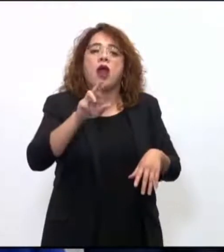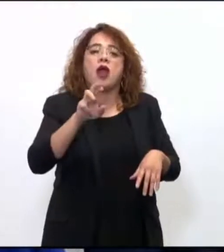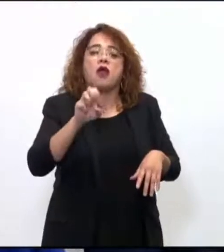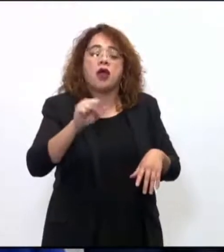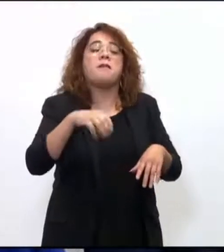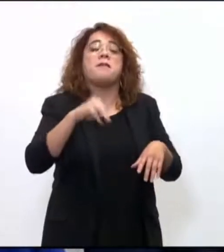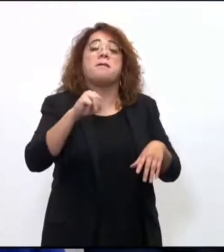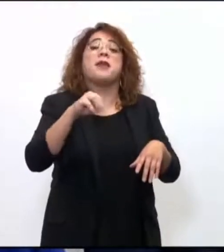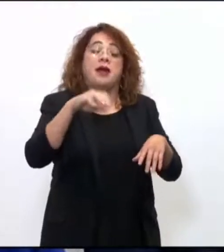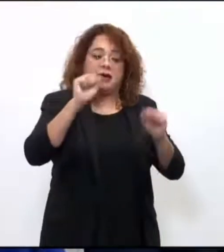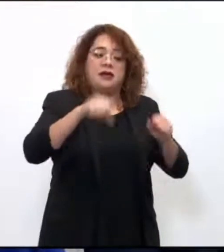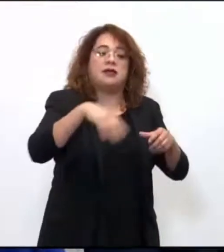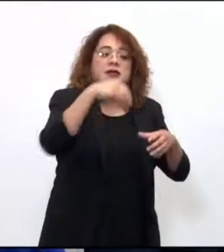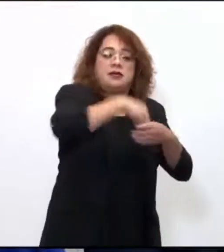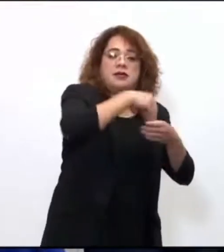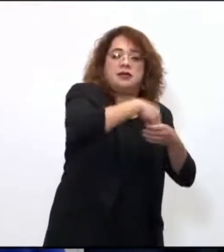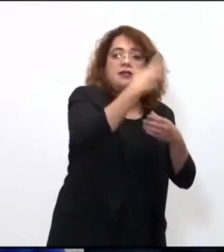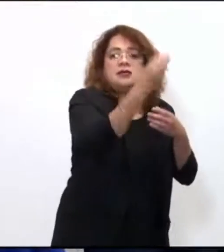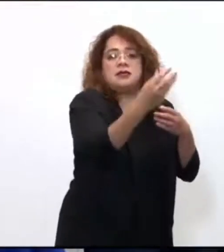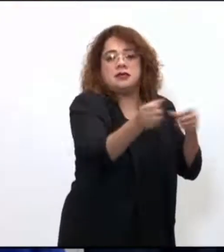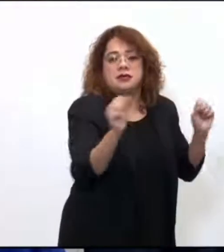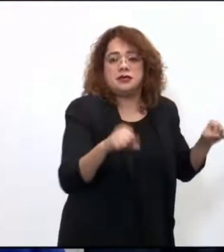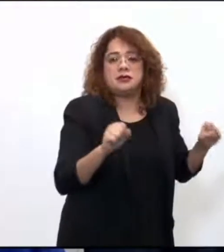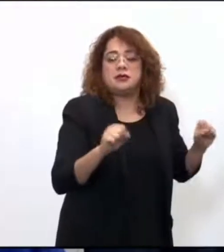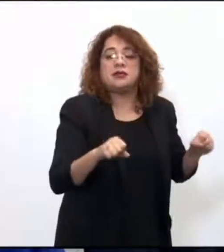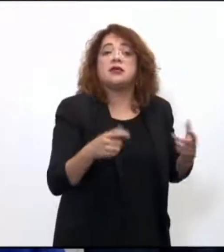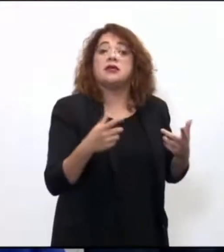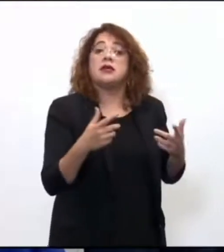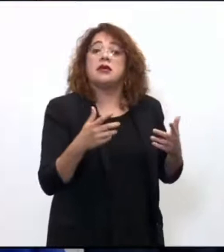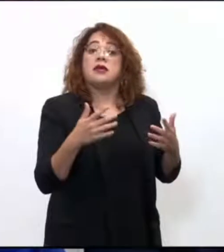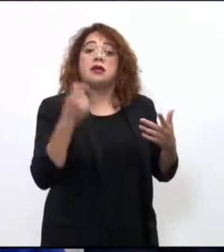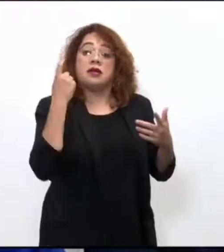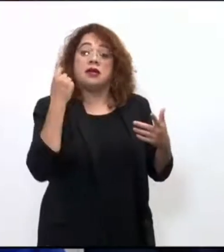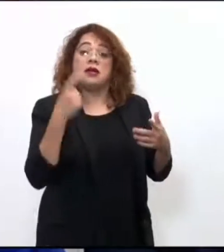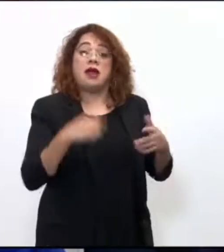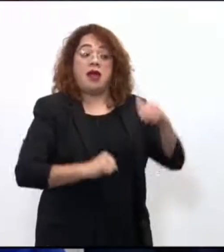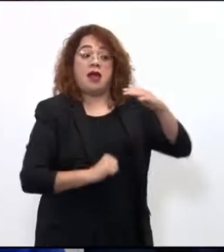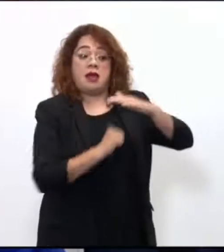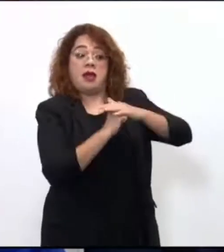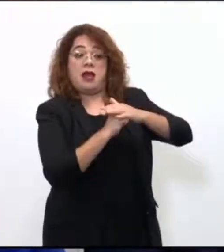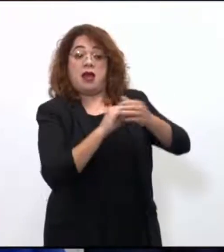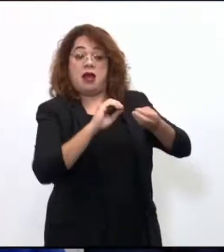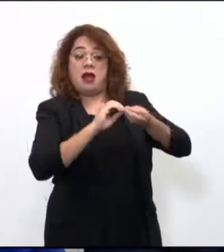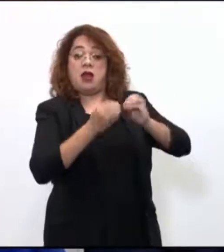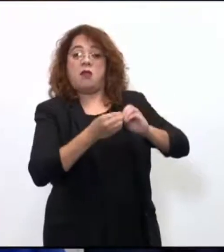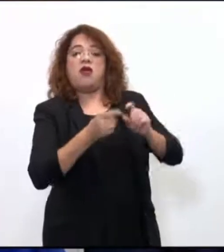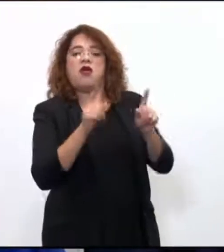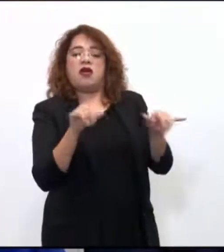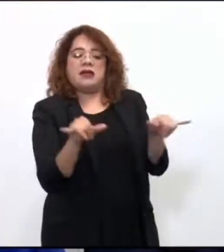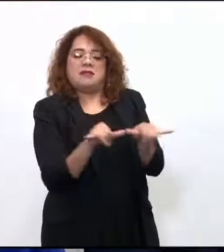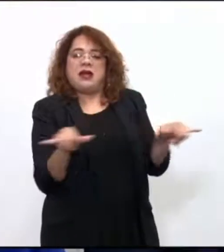is limited by the number of people that can physically distance 6 feet or greater in space.